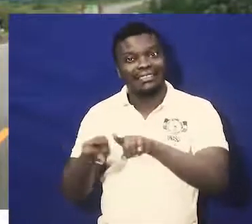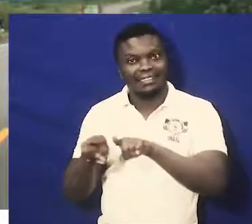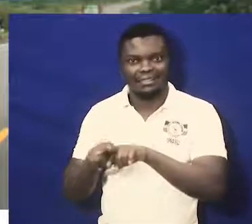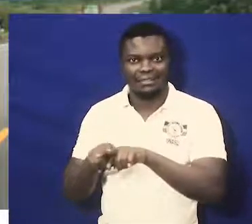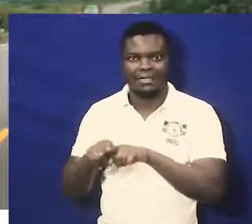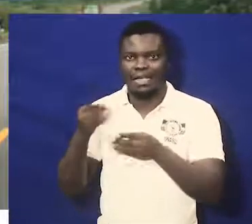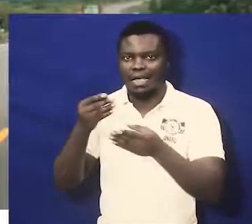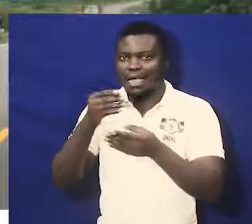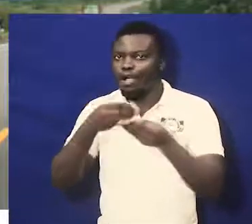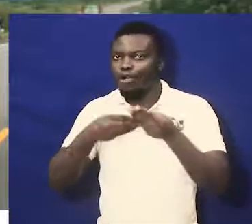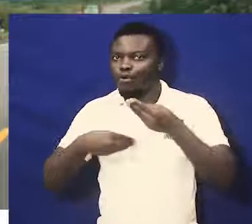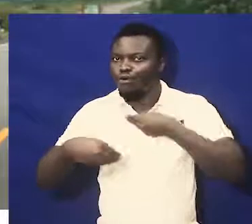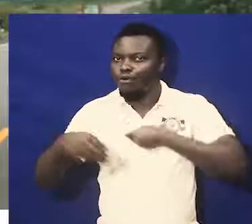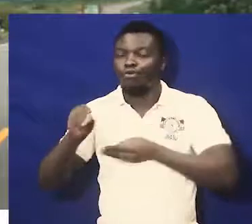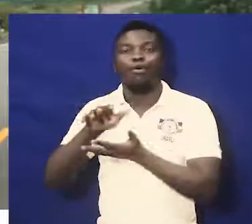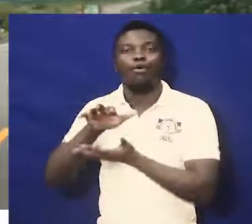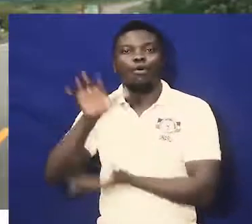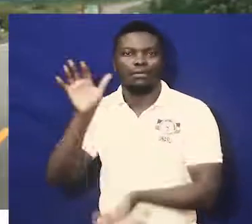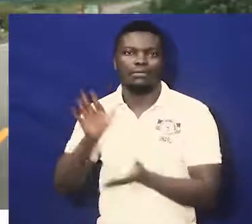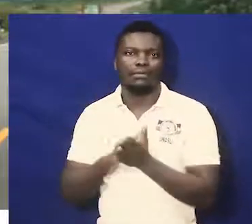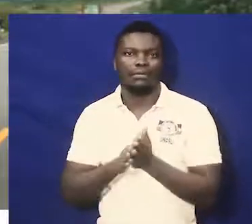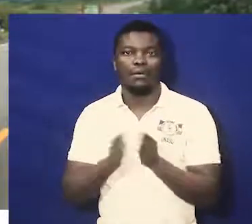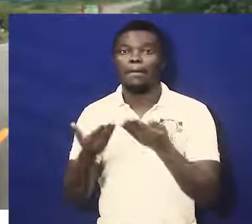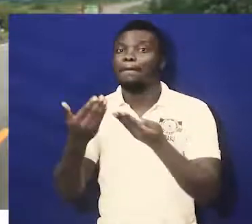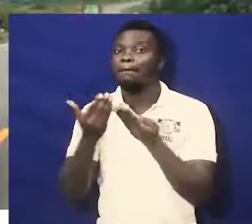wholesaler for matoke.